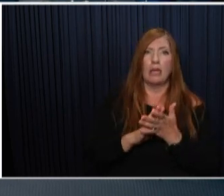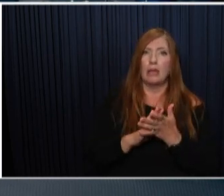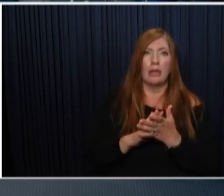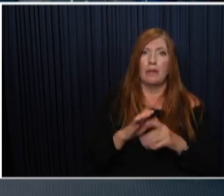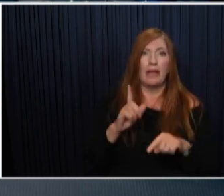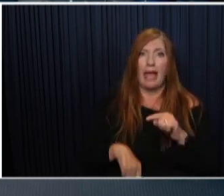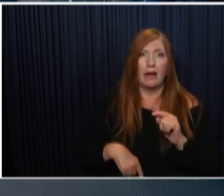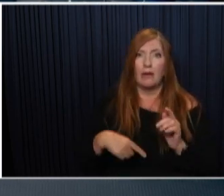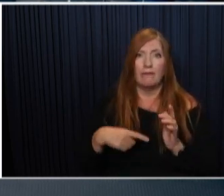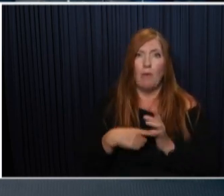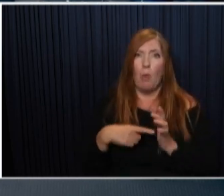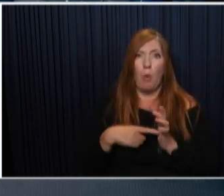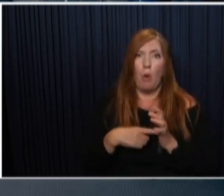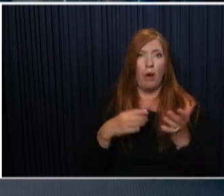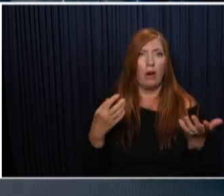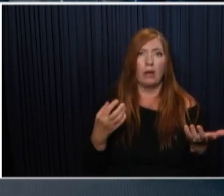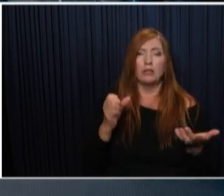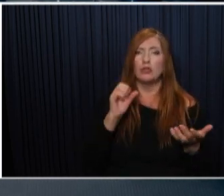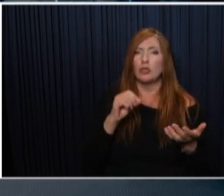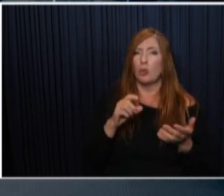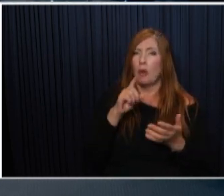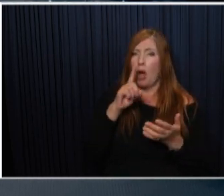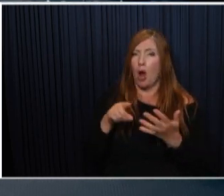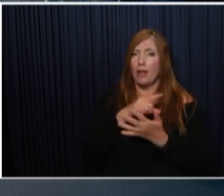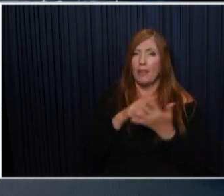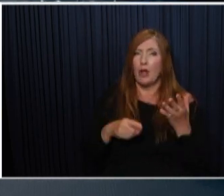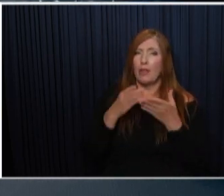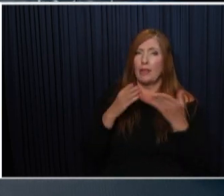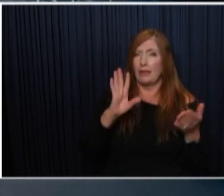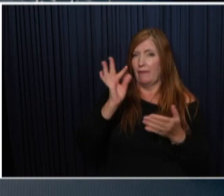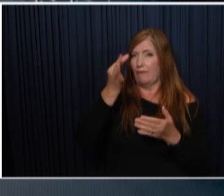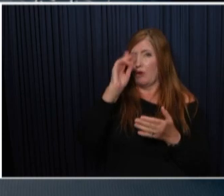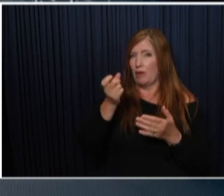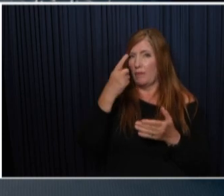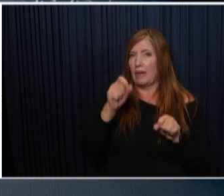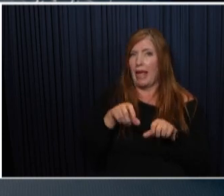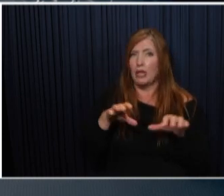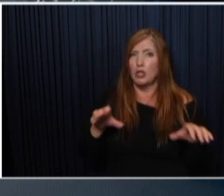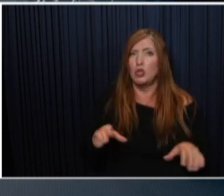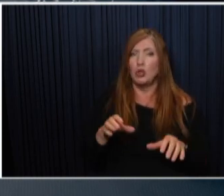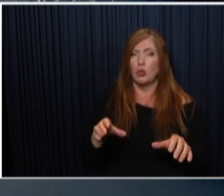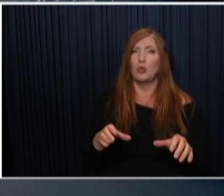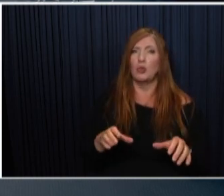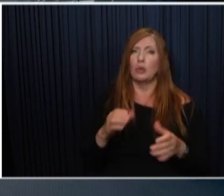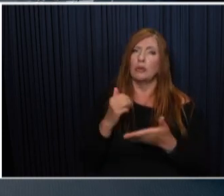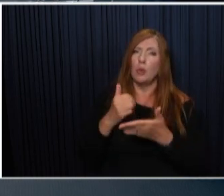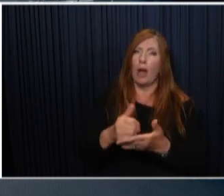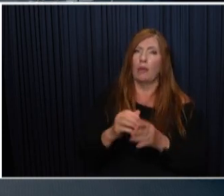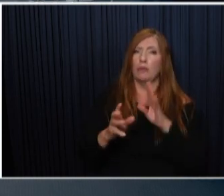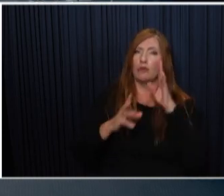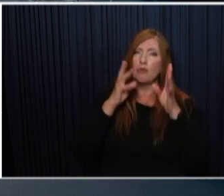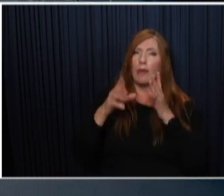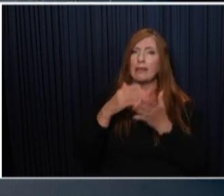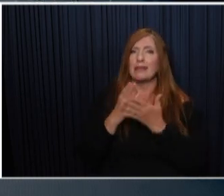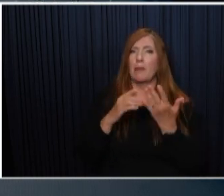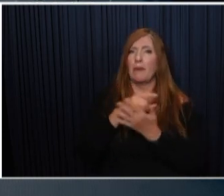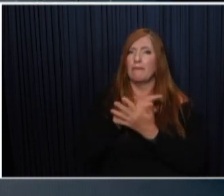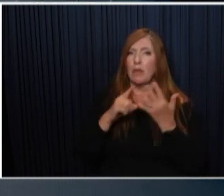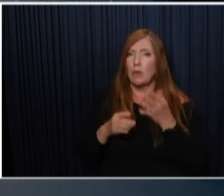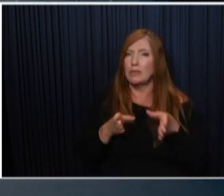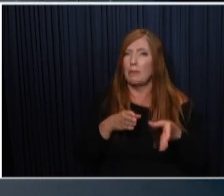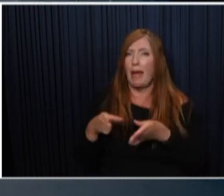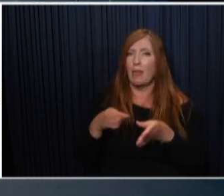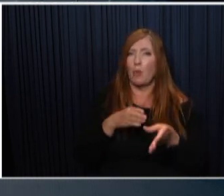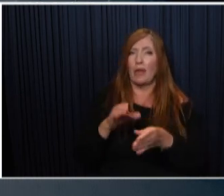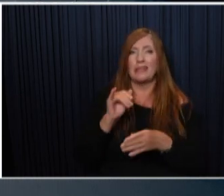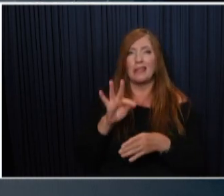of the pure cost. And so are there things that the federal government can be doing to help create some of those pathways,